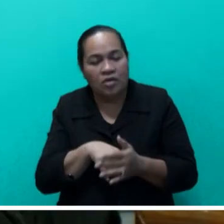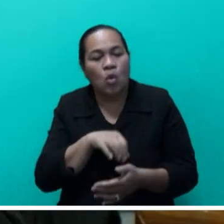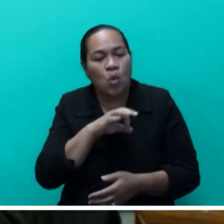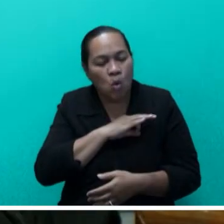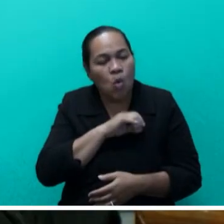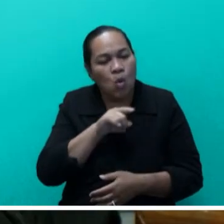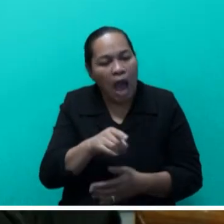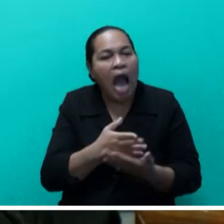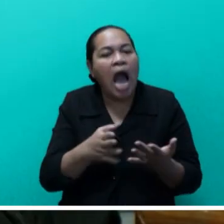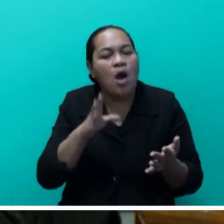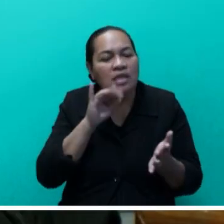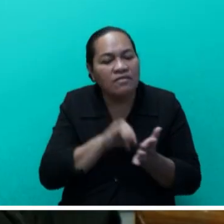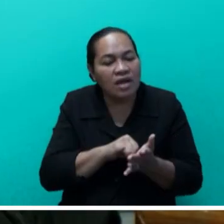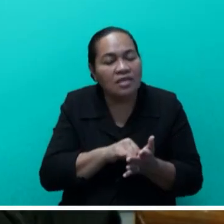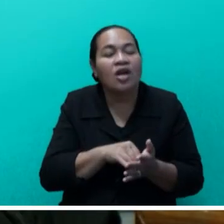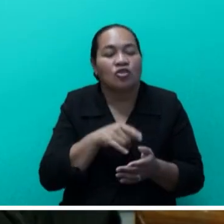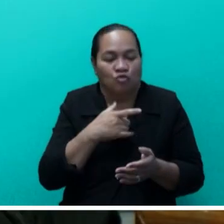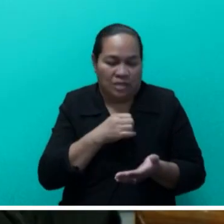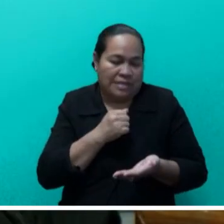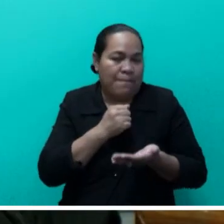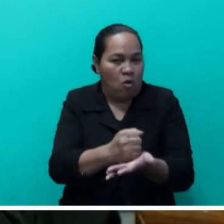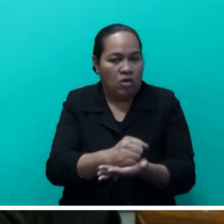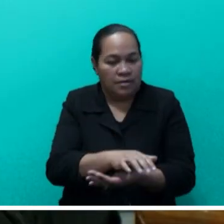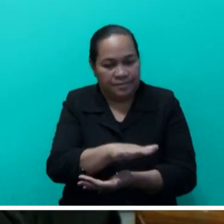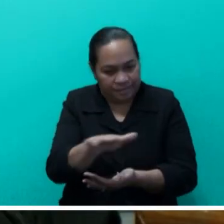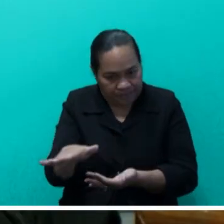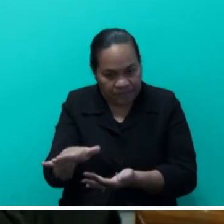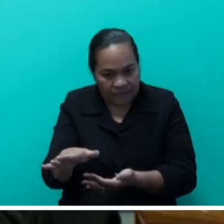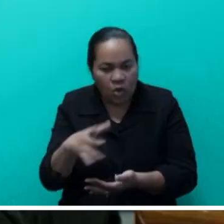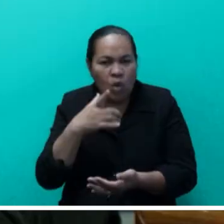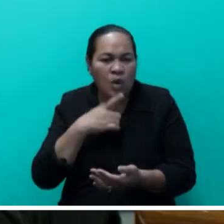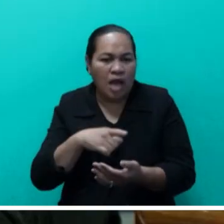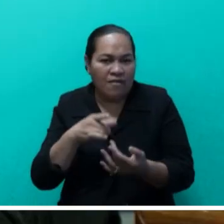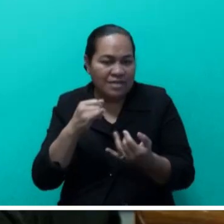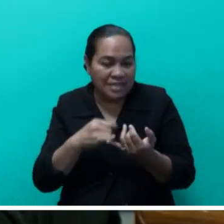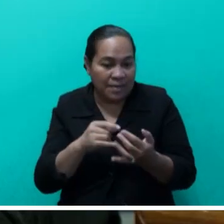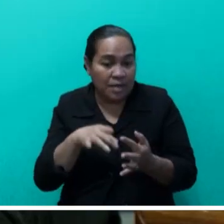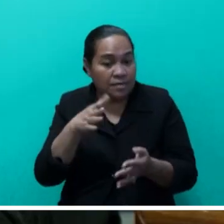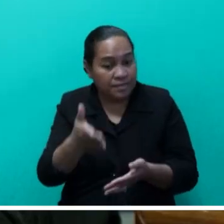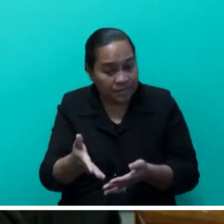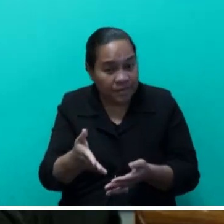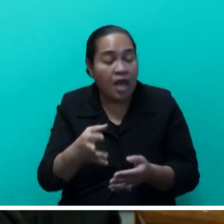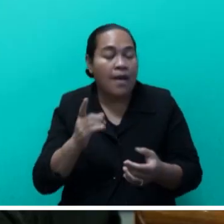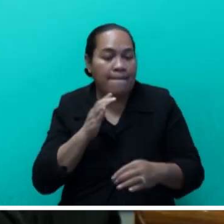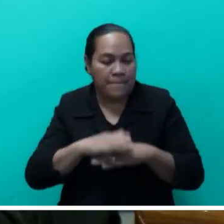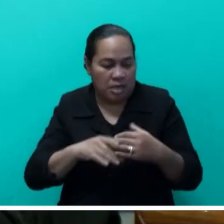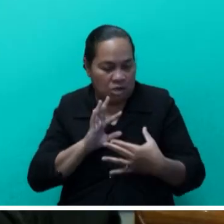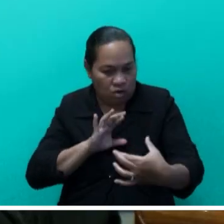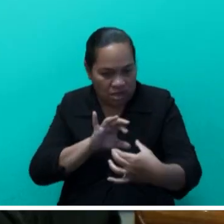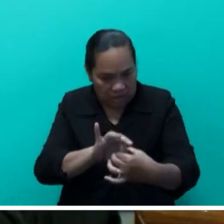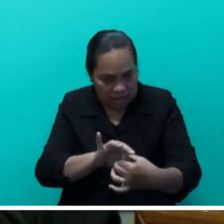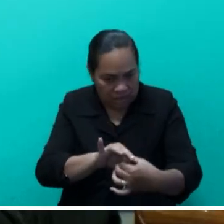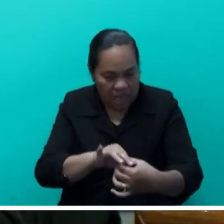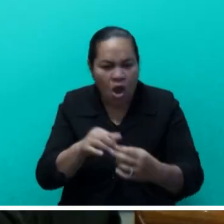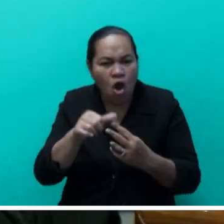through product offering and customer support, customer segmentation, building customer relationships, and complaint